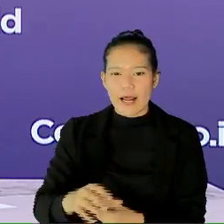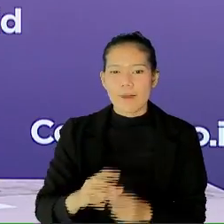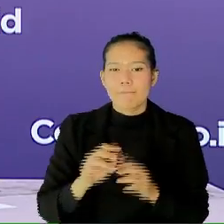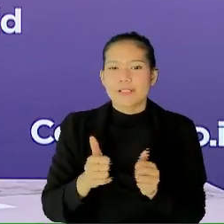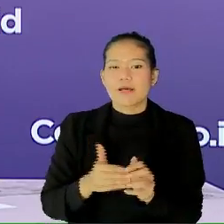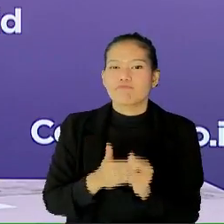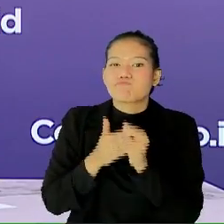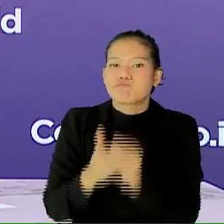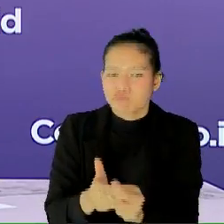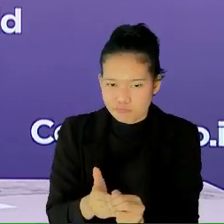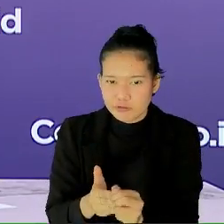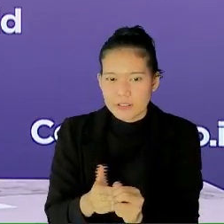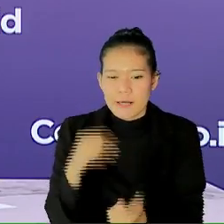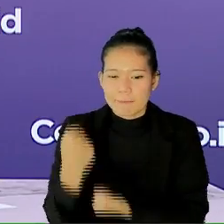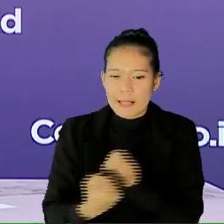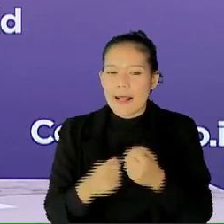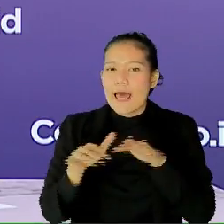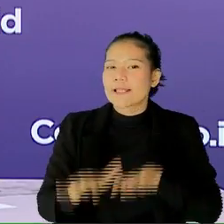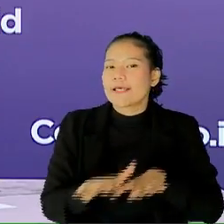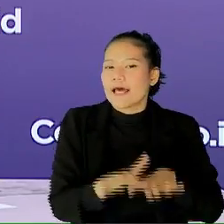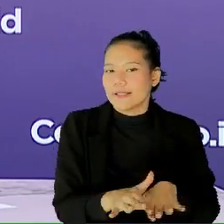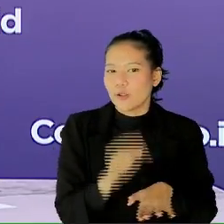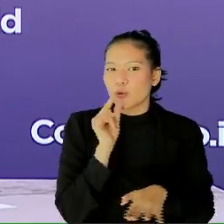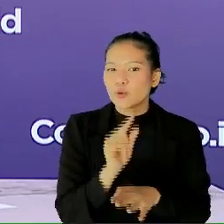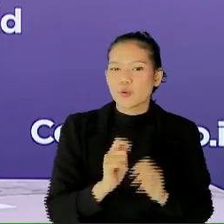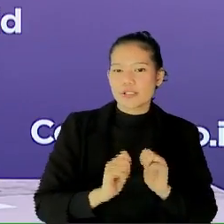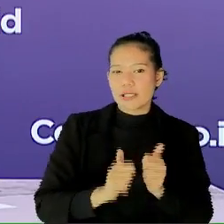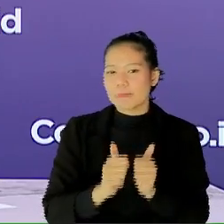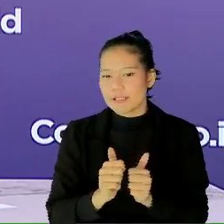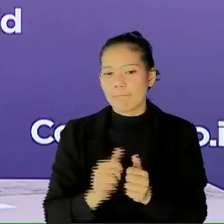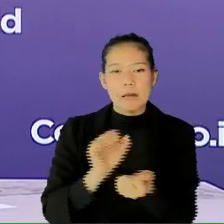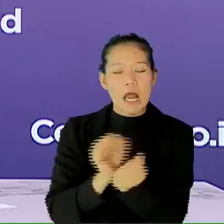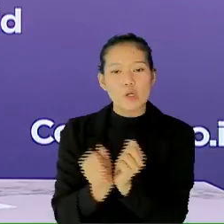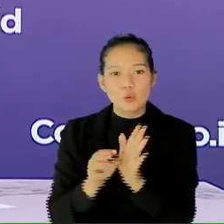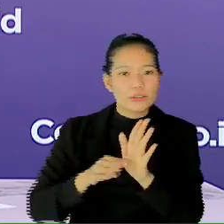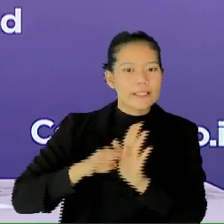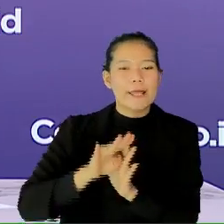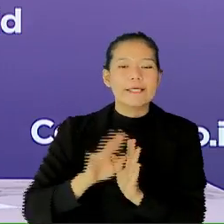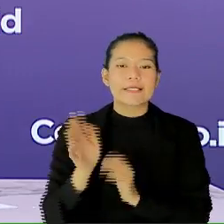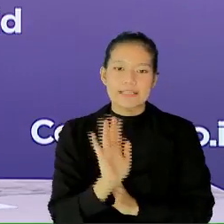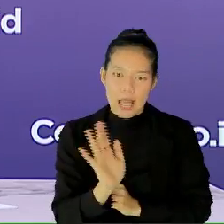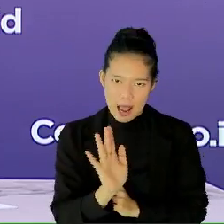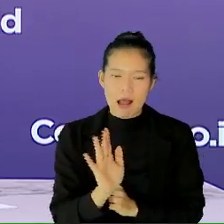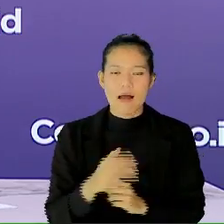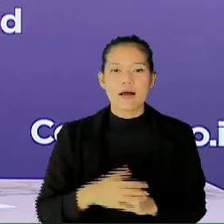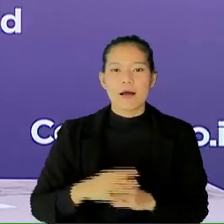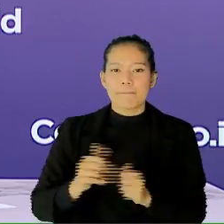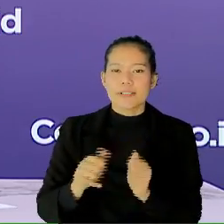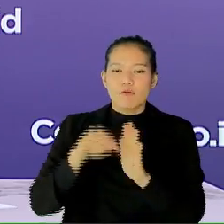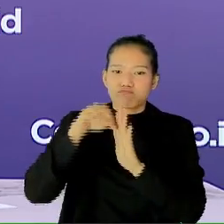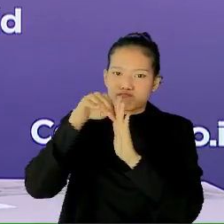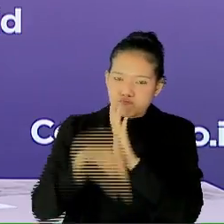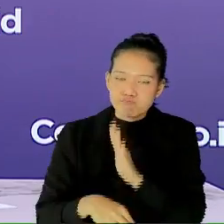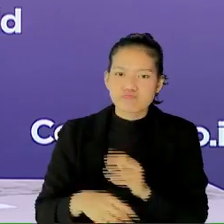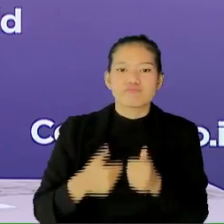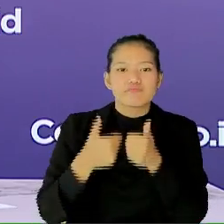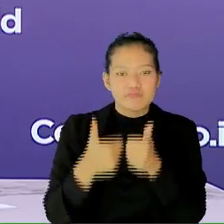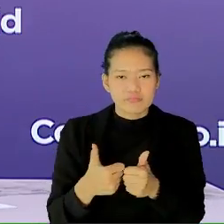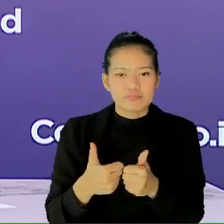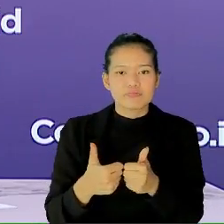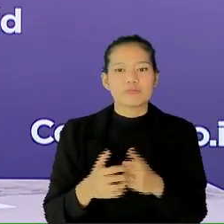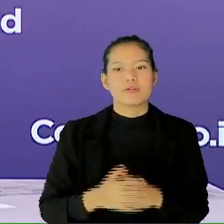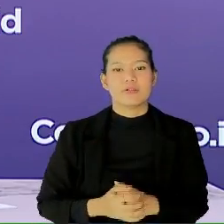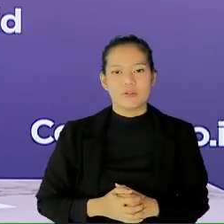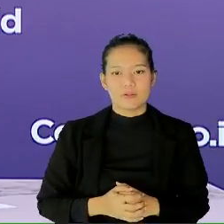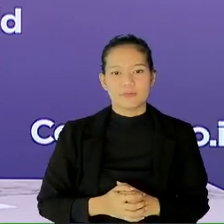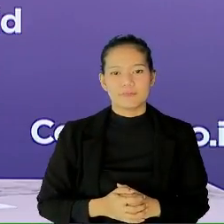data more carefully in order to anticipate the increase in cases and prepare the best COVID-19 management strategy for